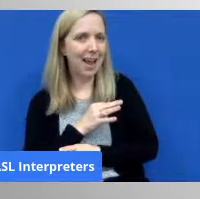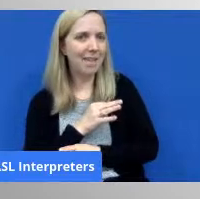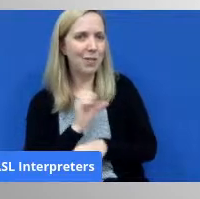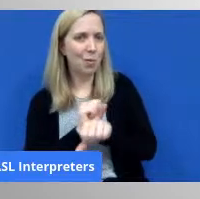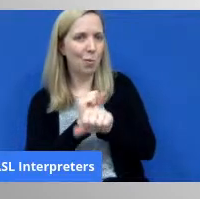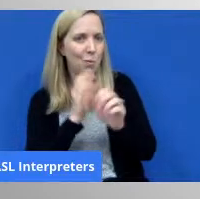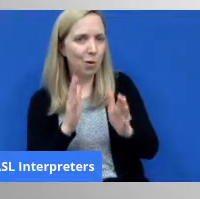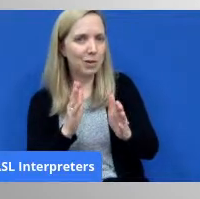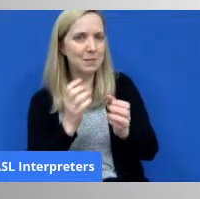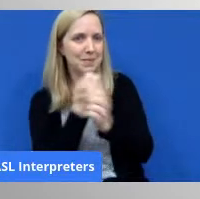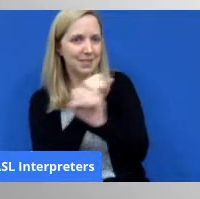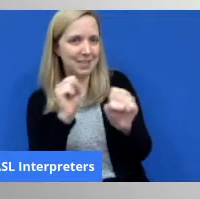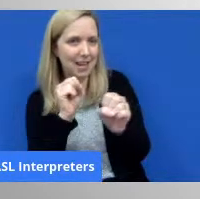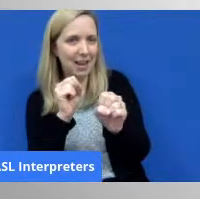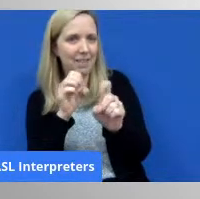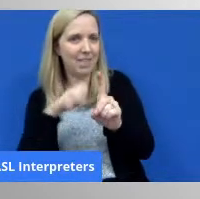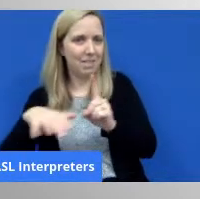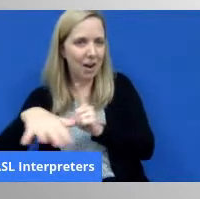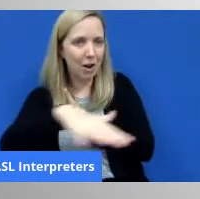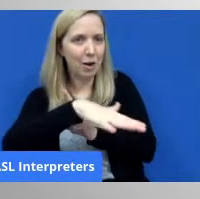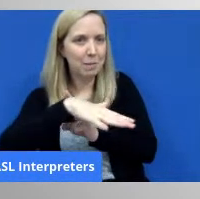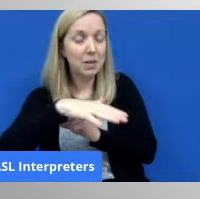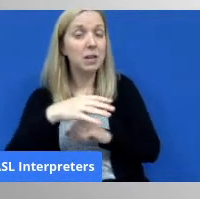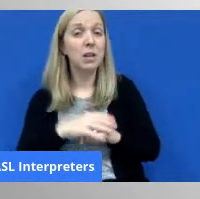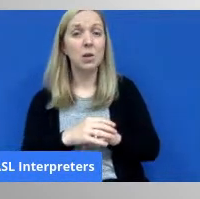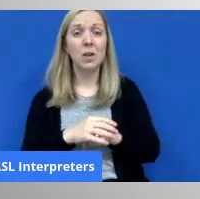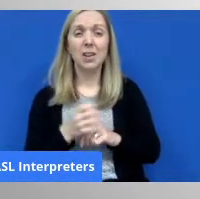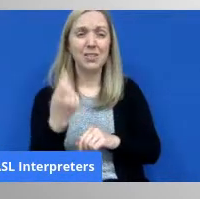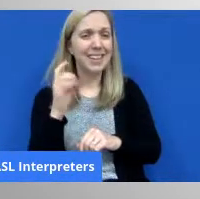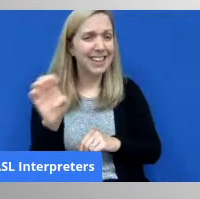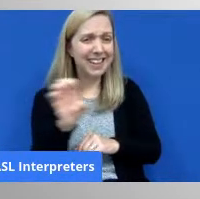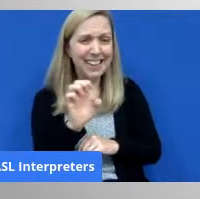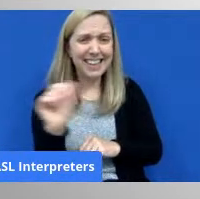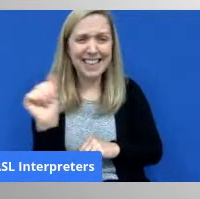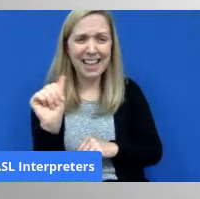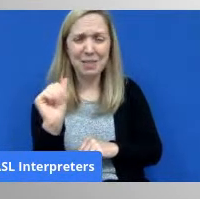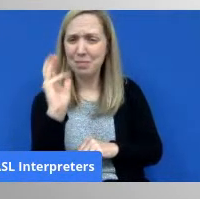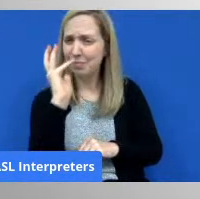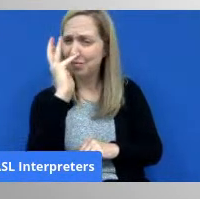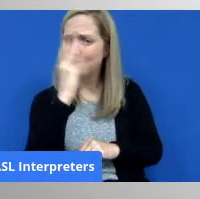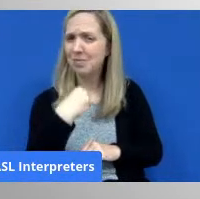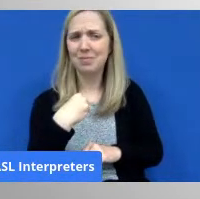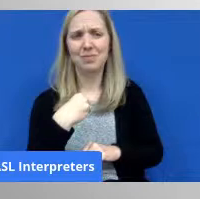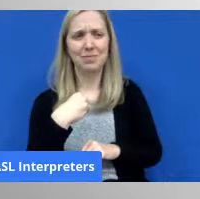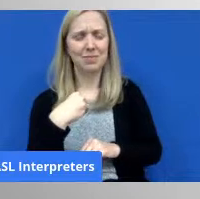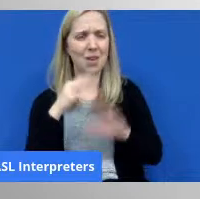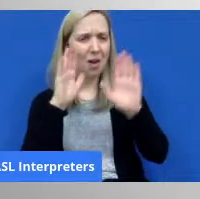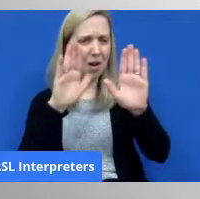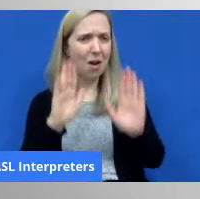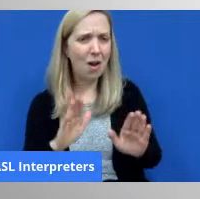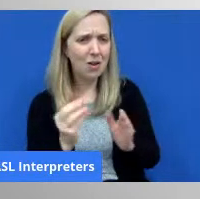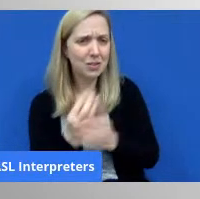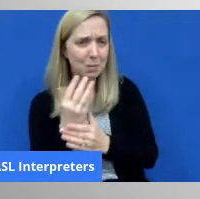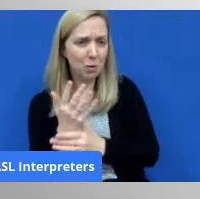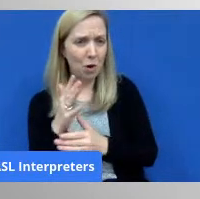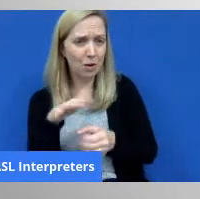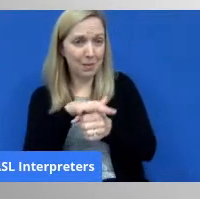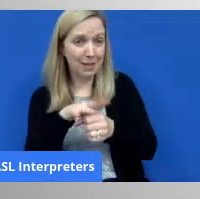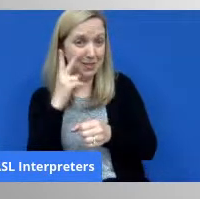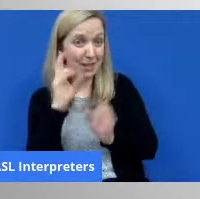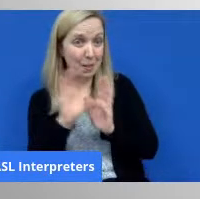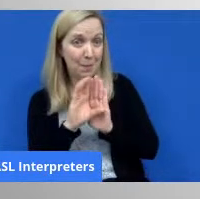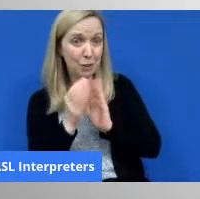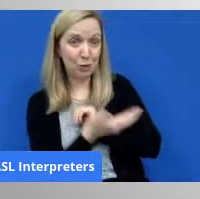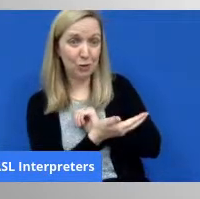So East Athens has a really wonderful garden space. You can see a picture of it right here. It's a really ideal